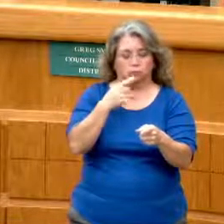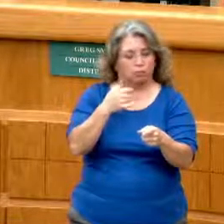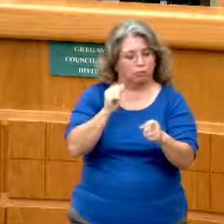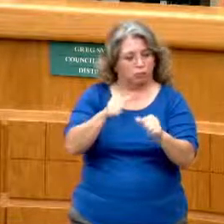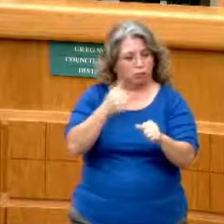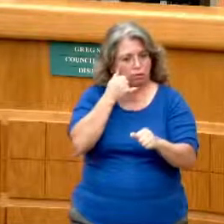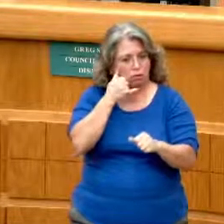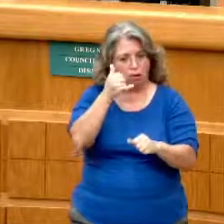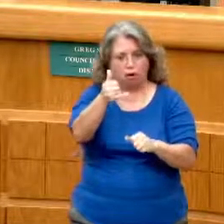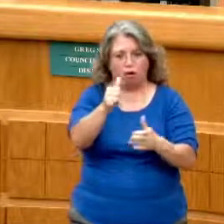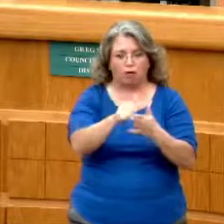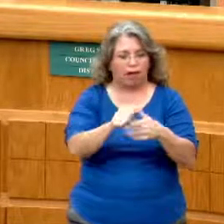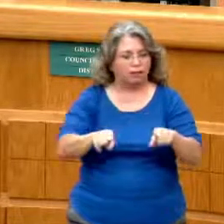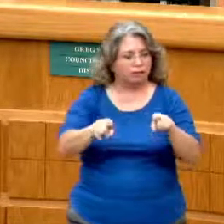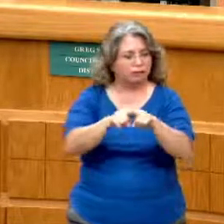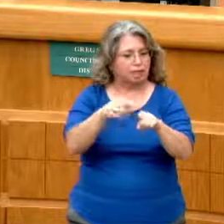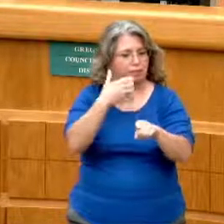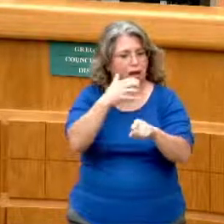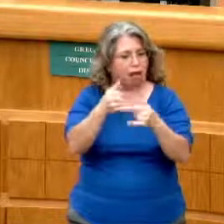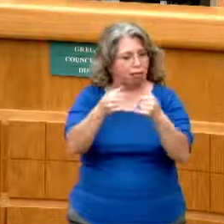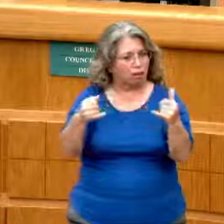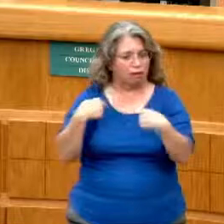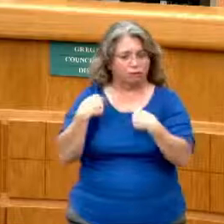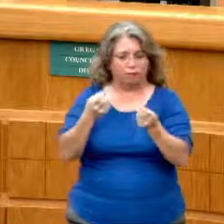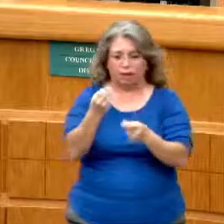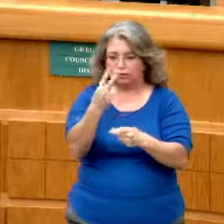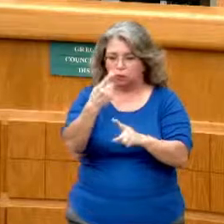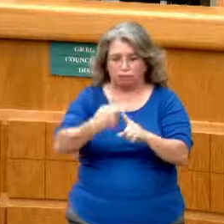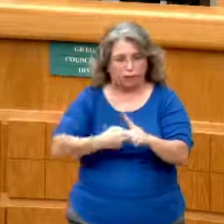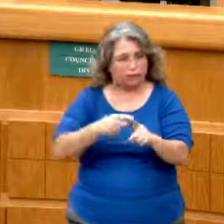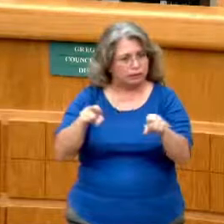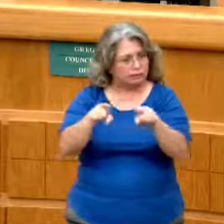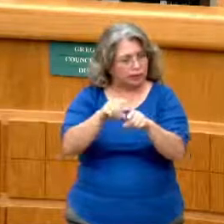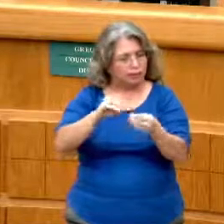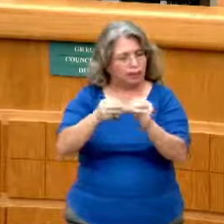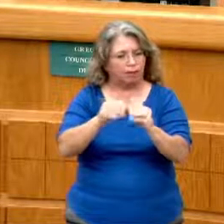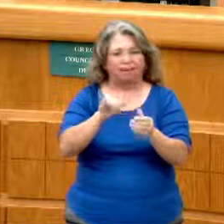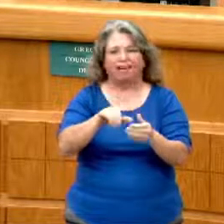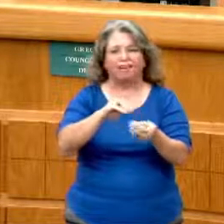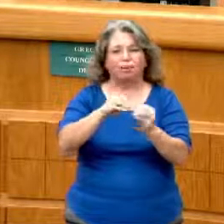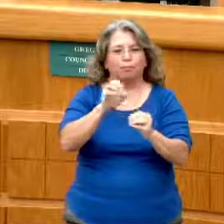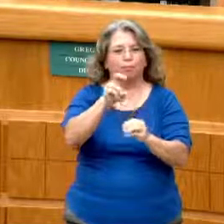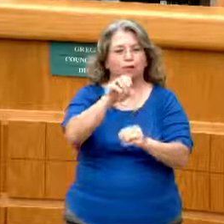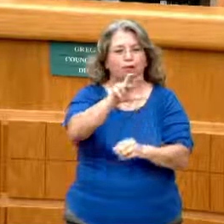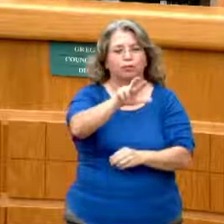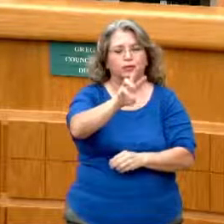hotline that we've been using for 12 months, and that number is